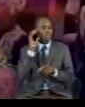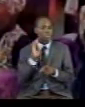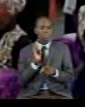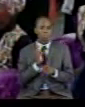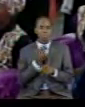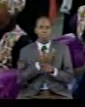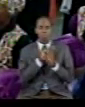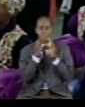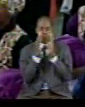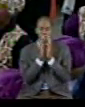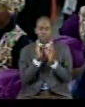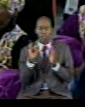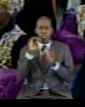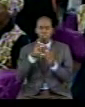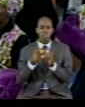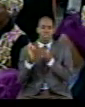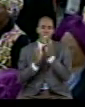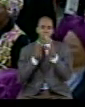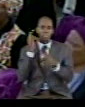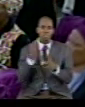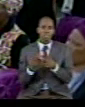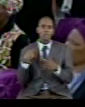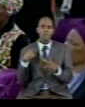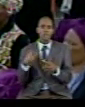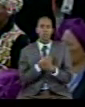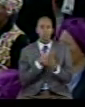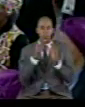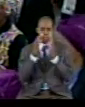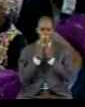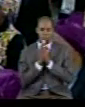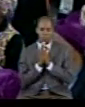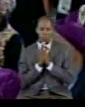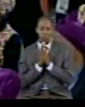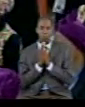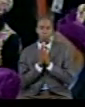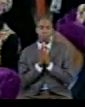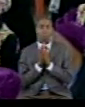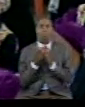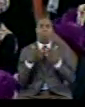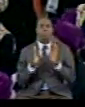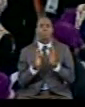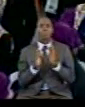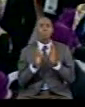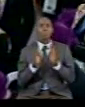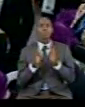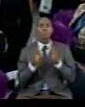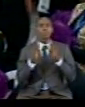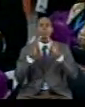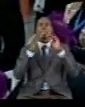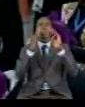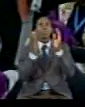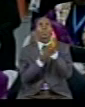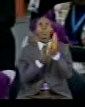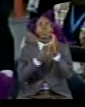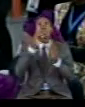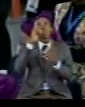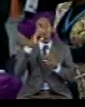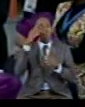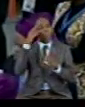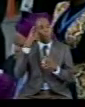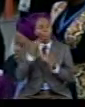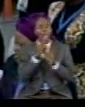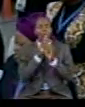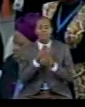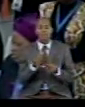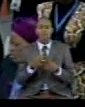Jesus' name we pray. Amen. Let's praise God for the answers to our prayers today. Can